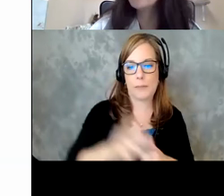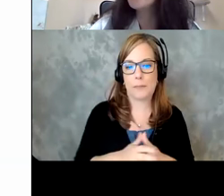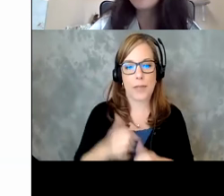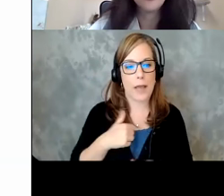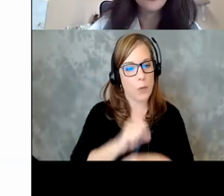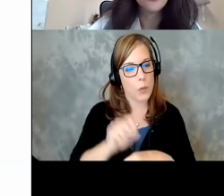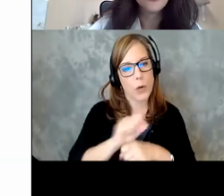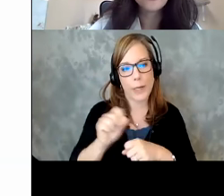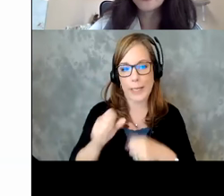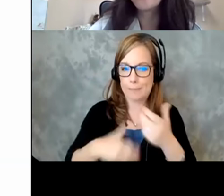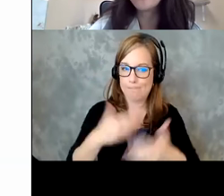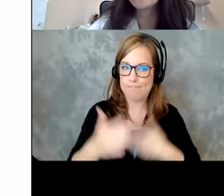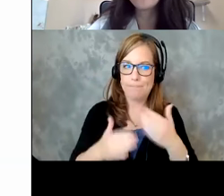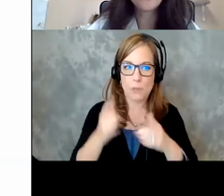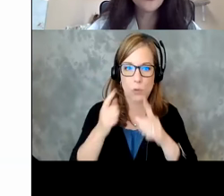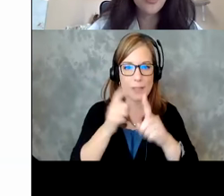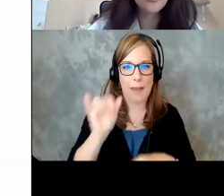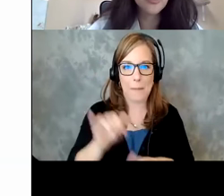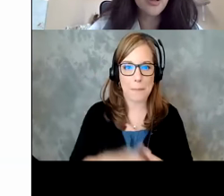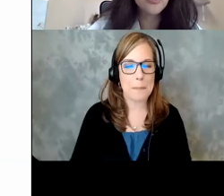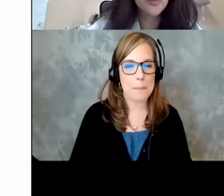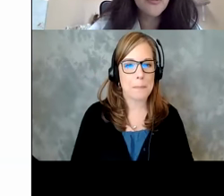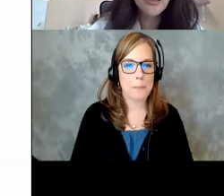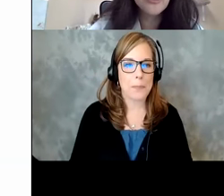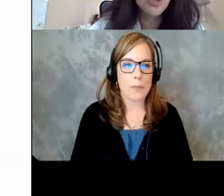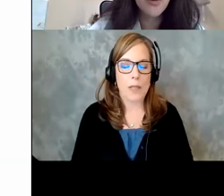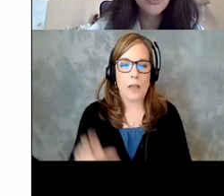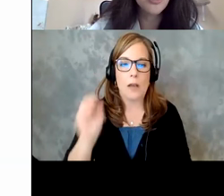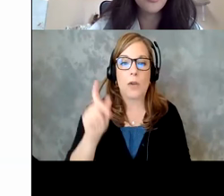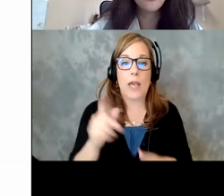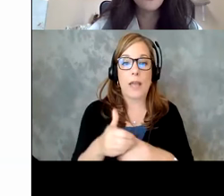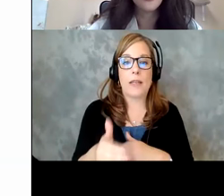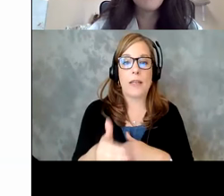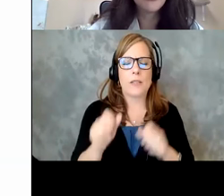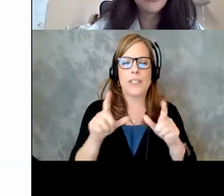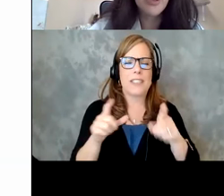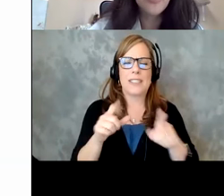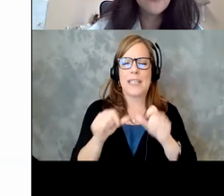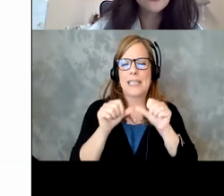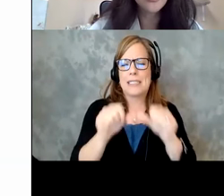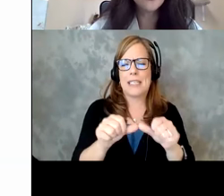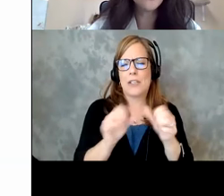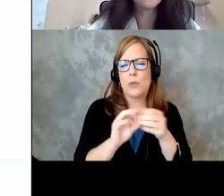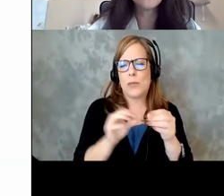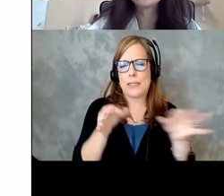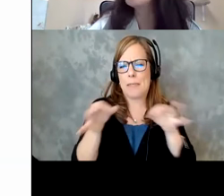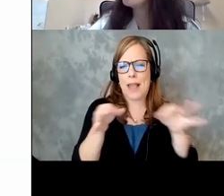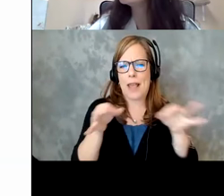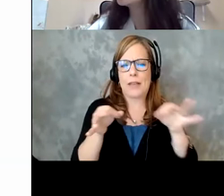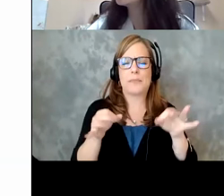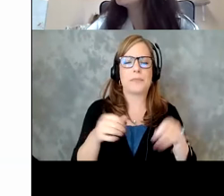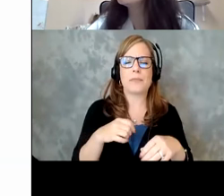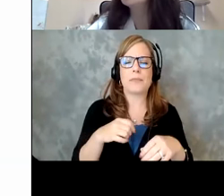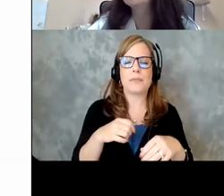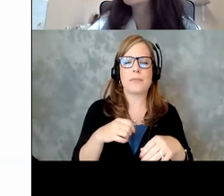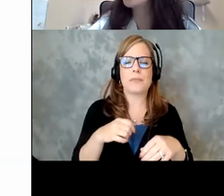Okay. Next slide, please. Okay, so a little bit of a continuation where we grabbed kind of a screen print from the